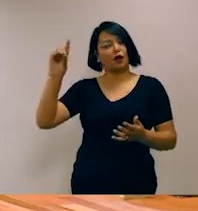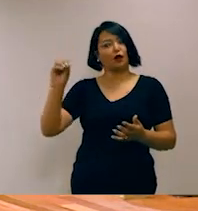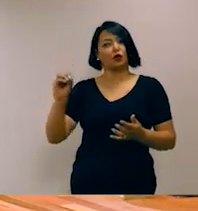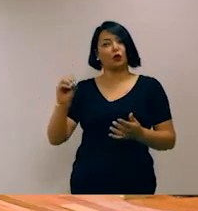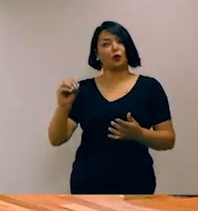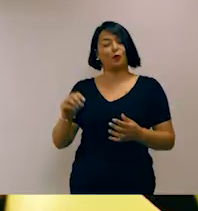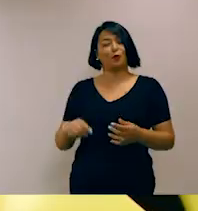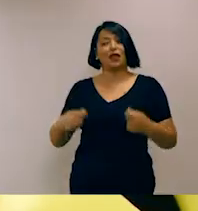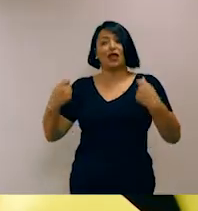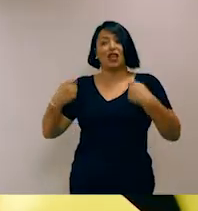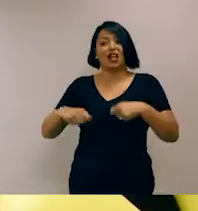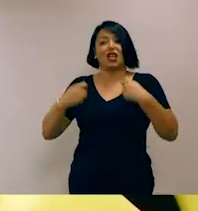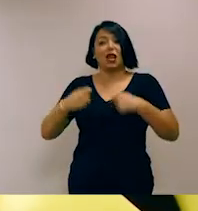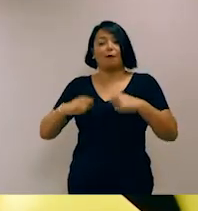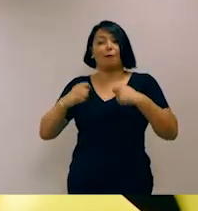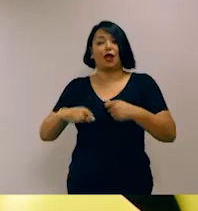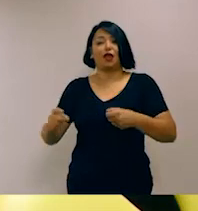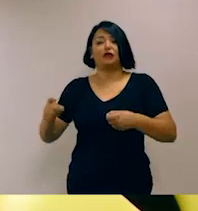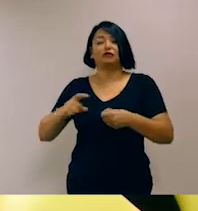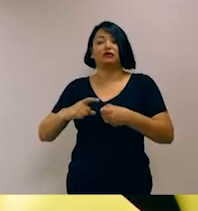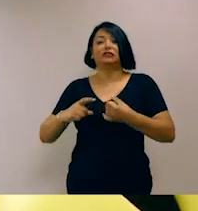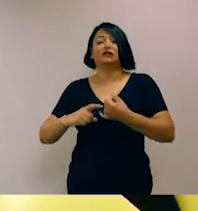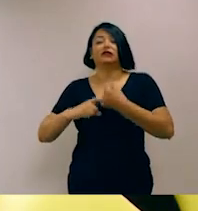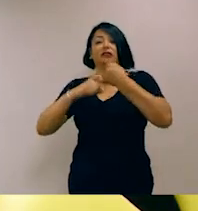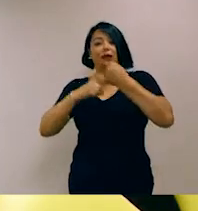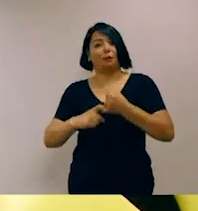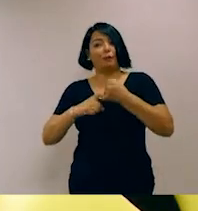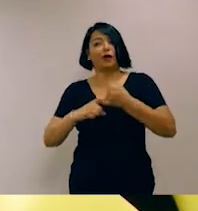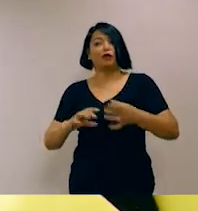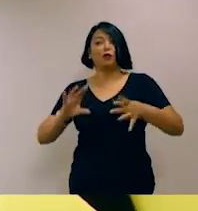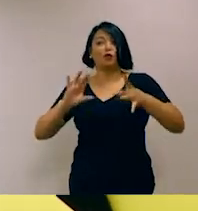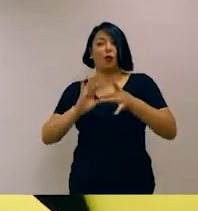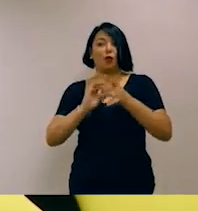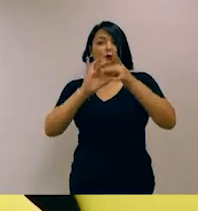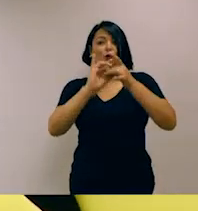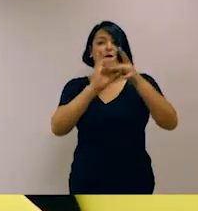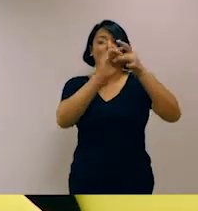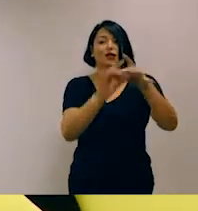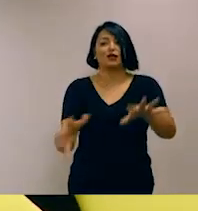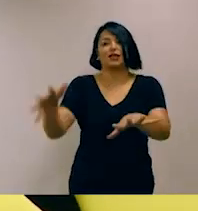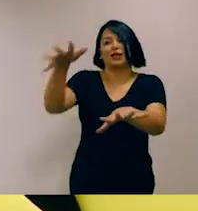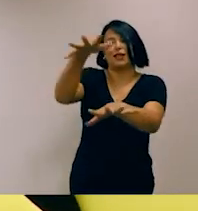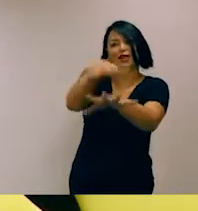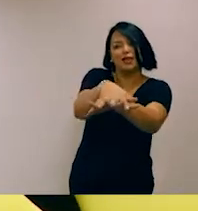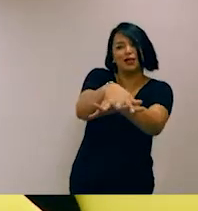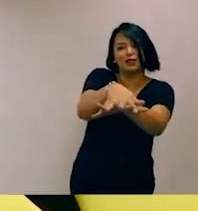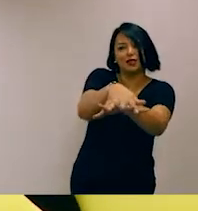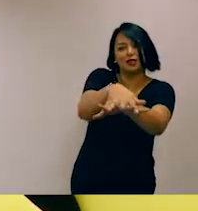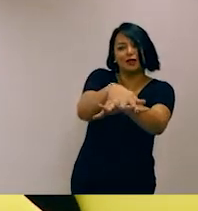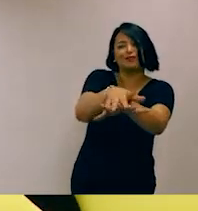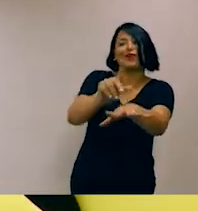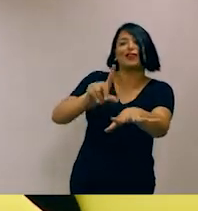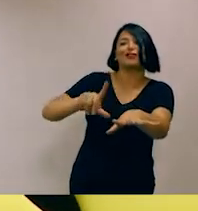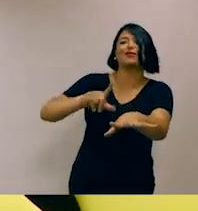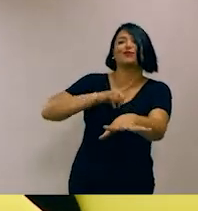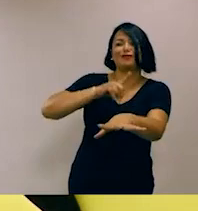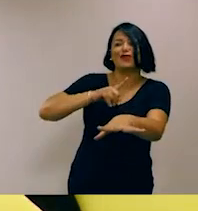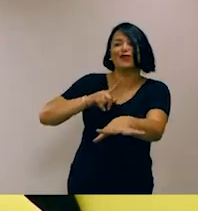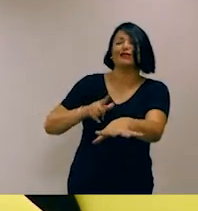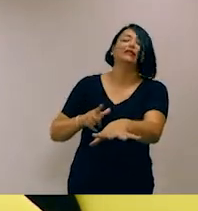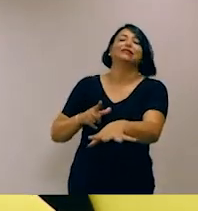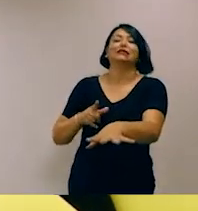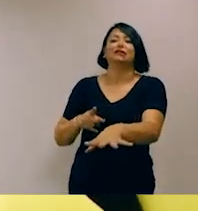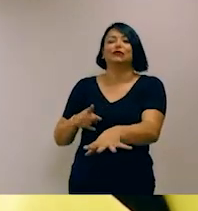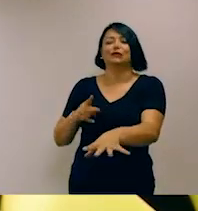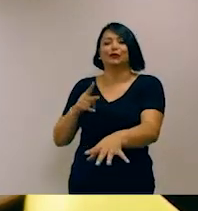on the context in which the text is inserted. And we have a big challenge ahead of